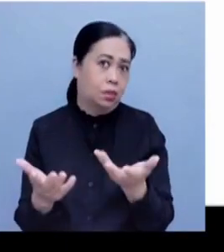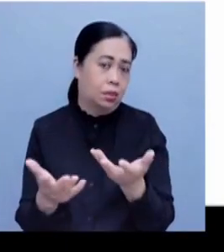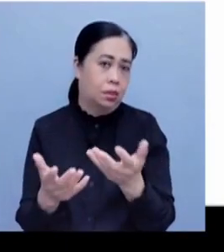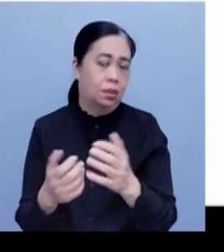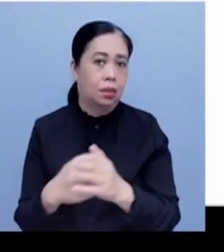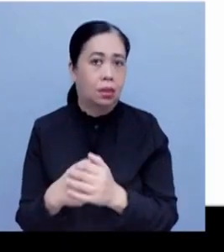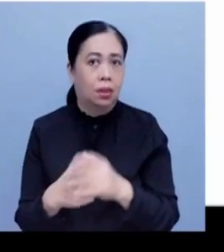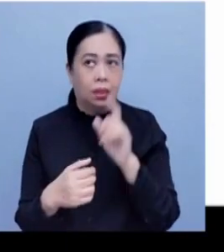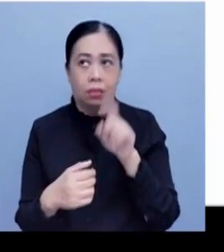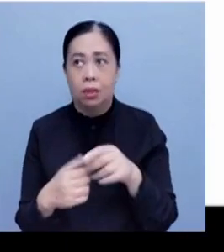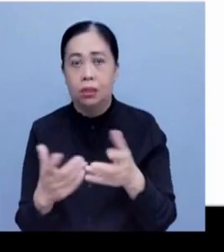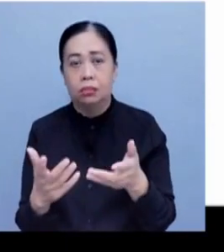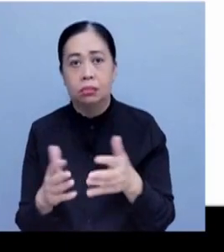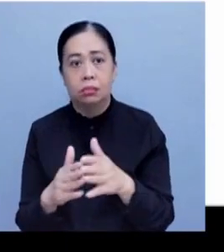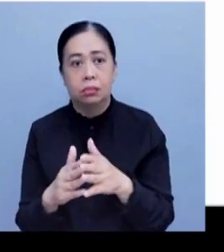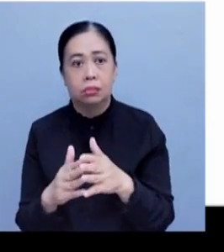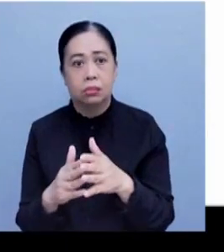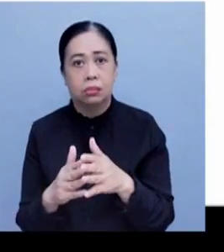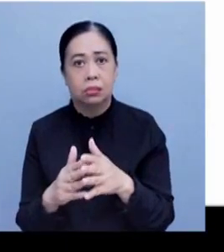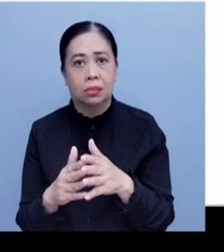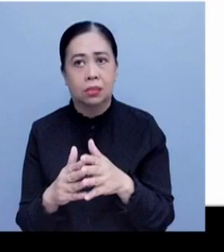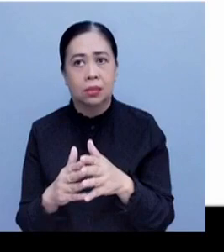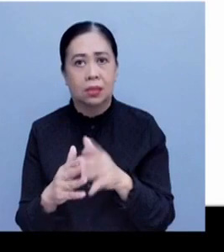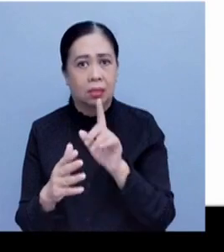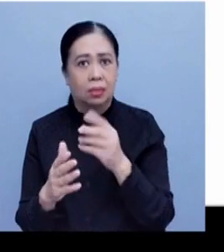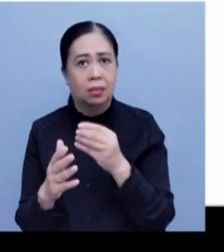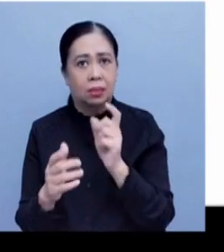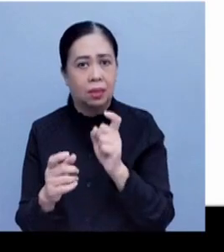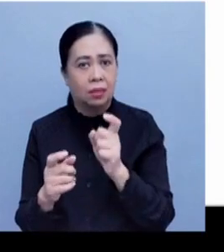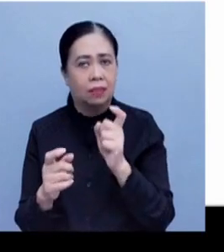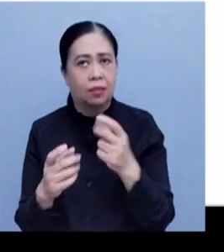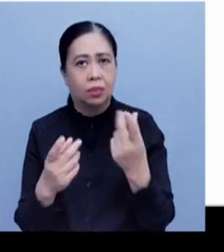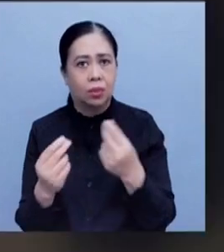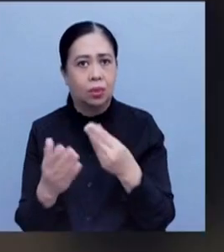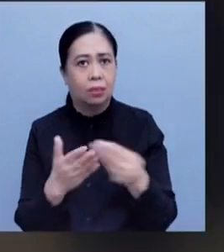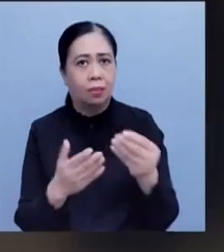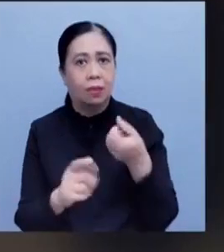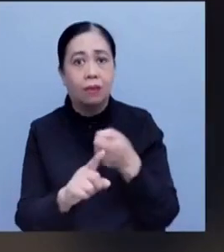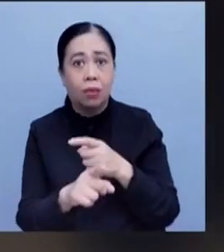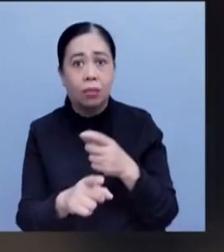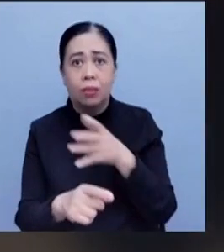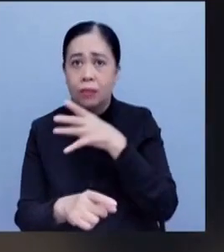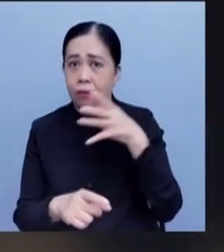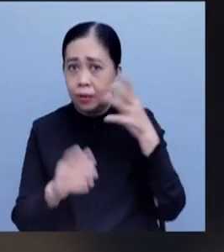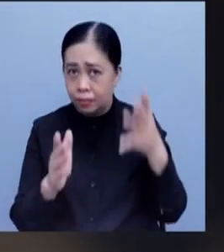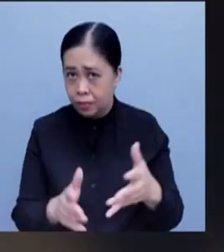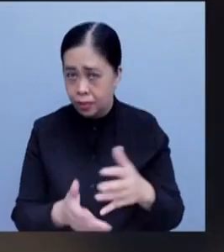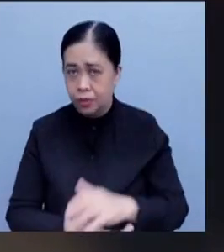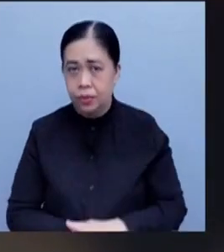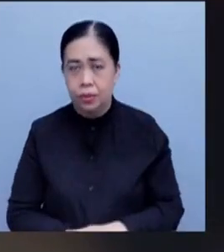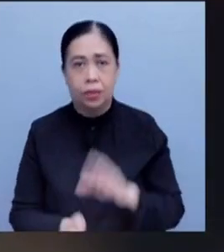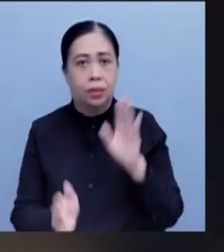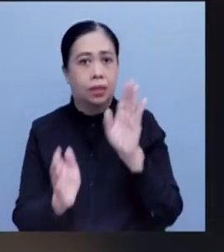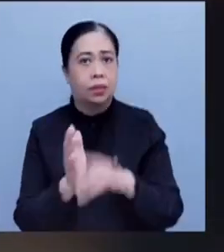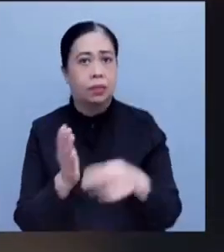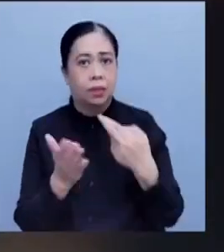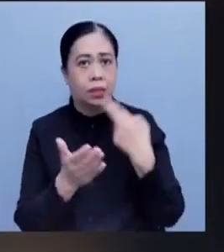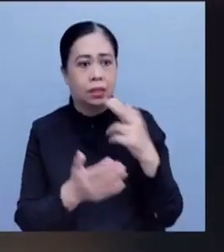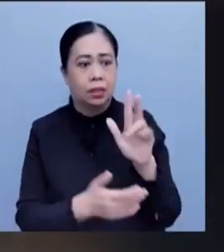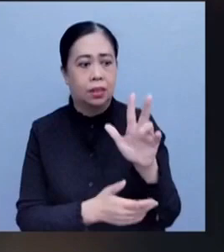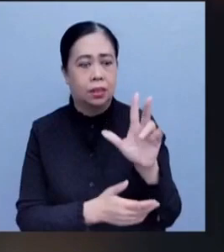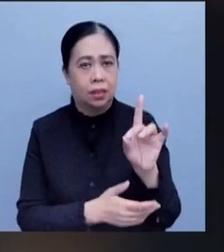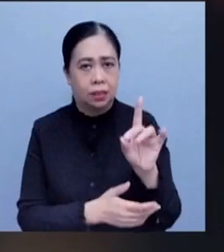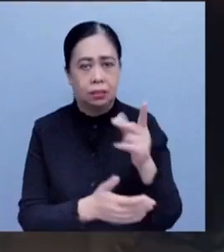Dapat bumili silang palay sa ating mga magsasaka. Cheaper rice at 38 pesos per